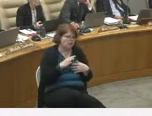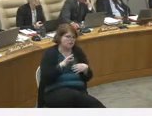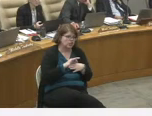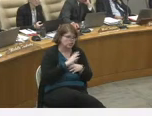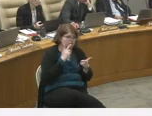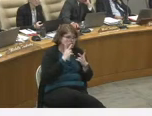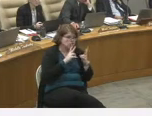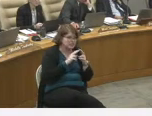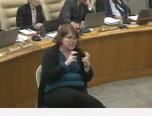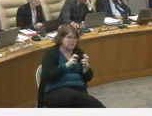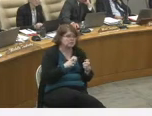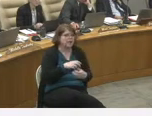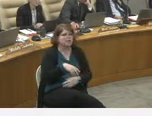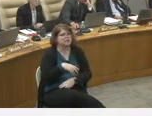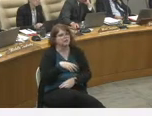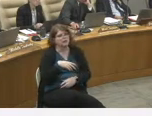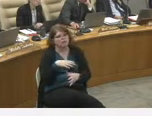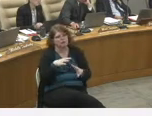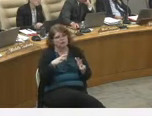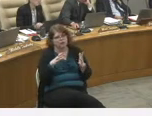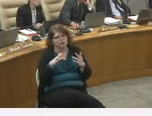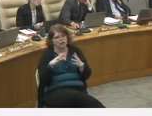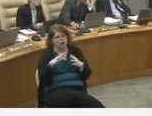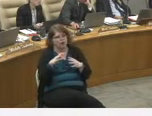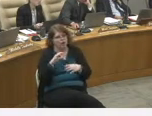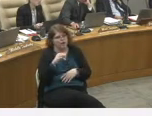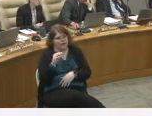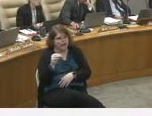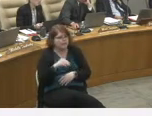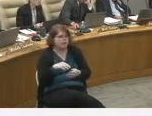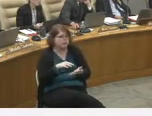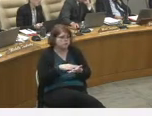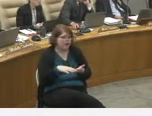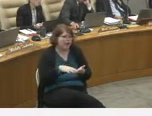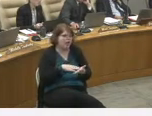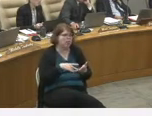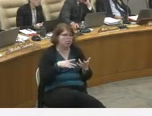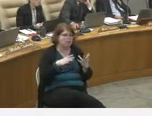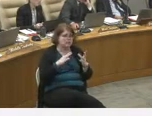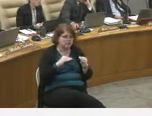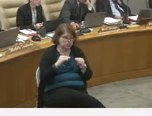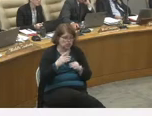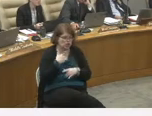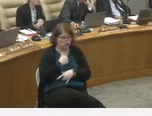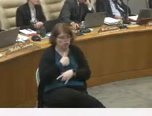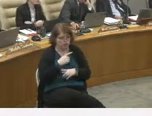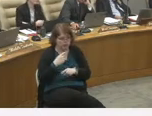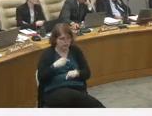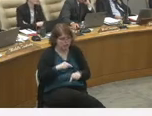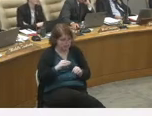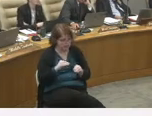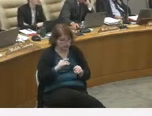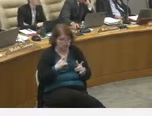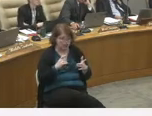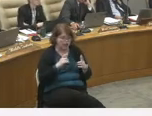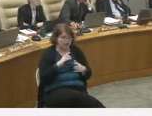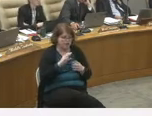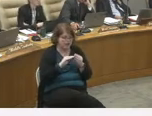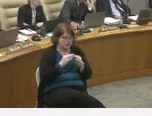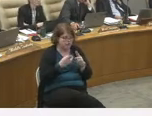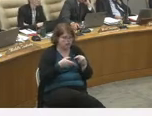and more it's getting harder to serve these kids why because of teacher shortages and the caseloads are getting very very large